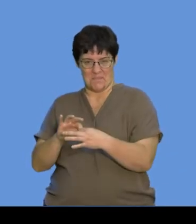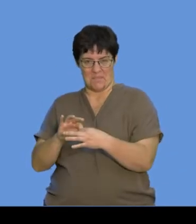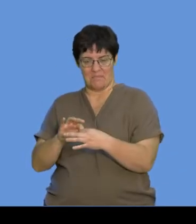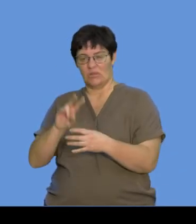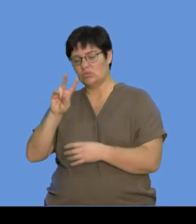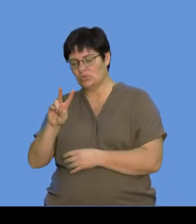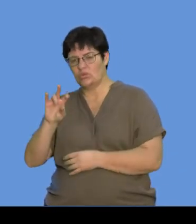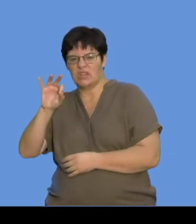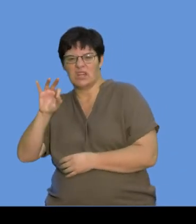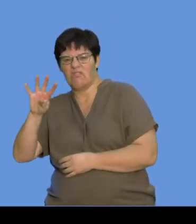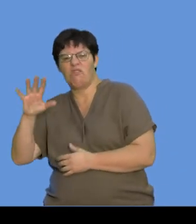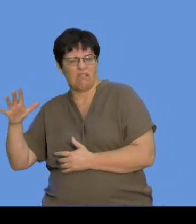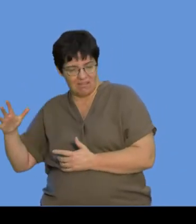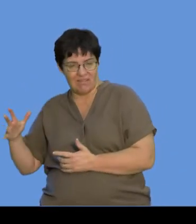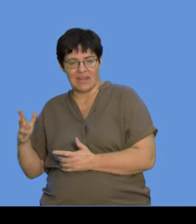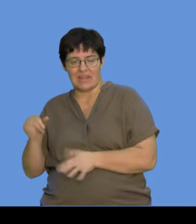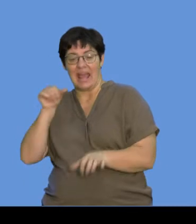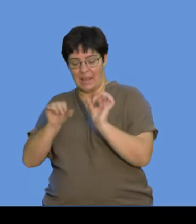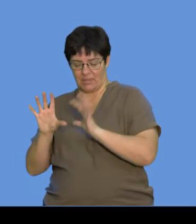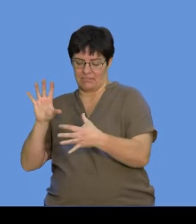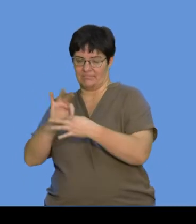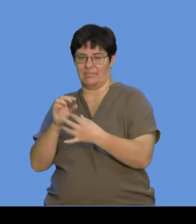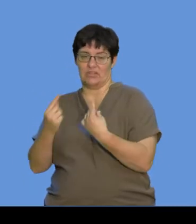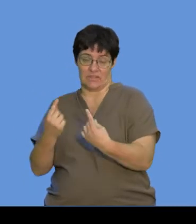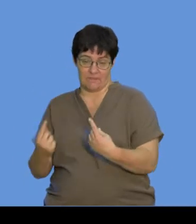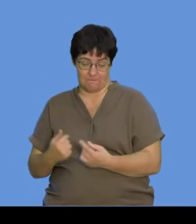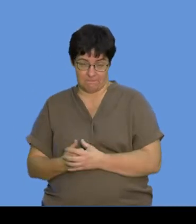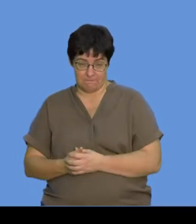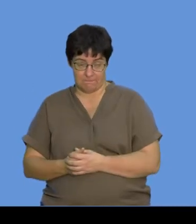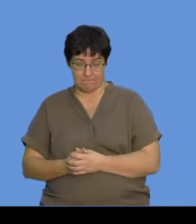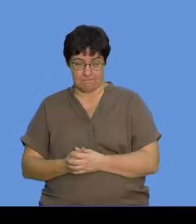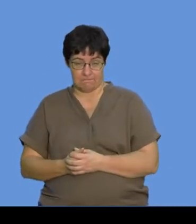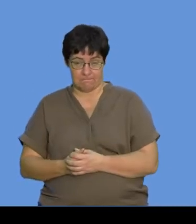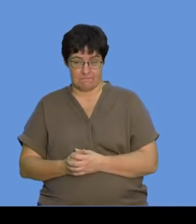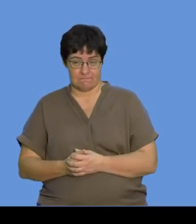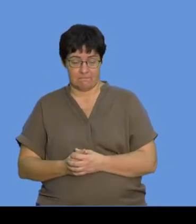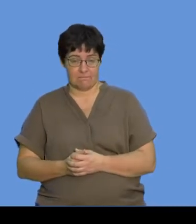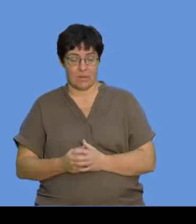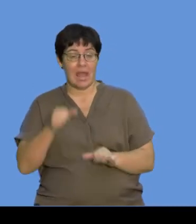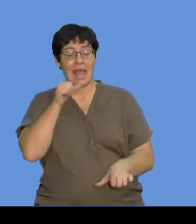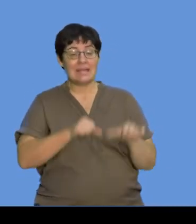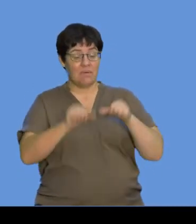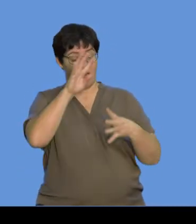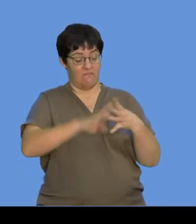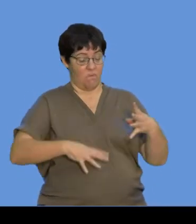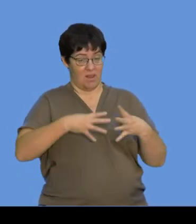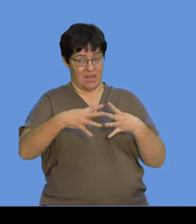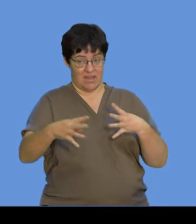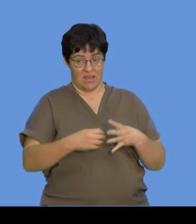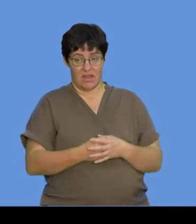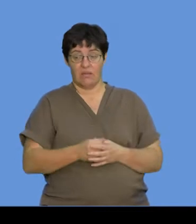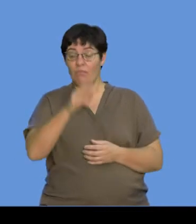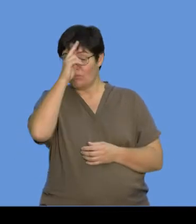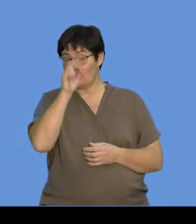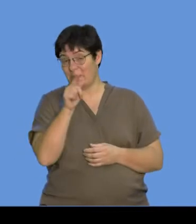Then compound, obviously, 2 or more different elements that are chemically joined together. Okay, then when it comes to the chemical